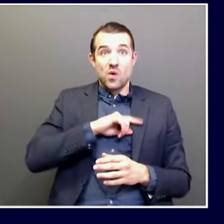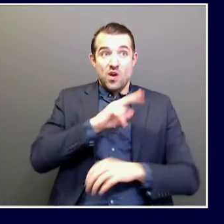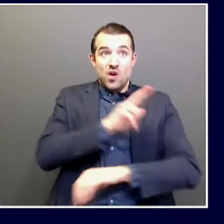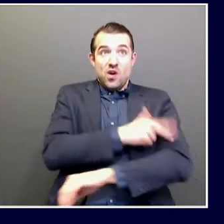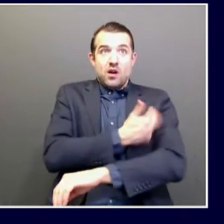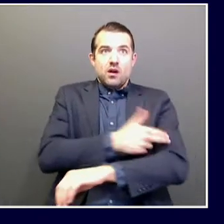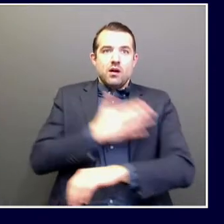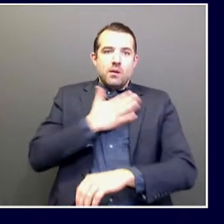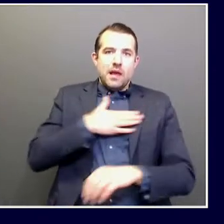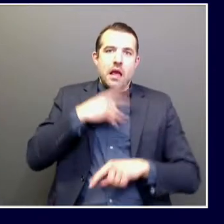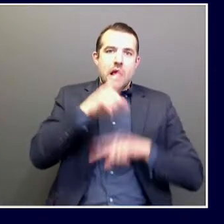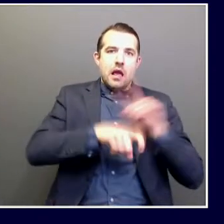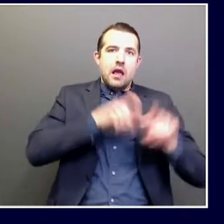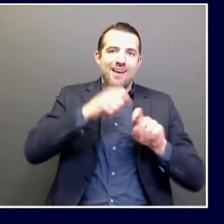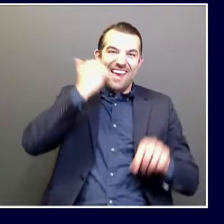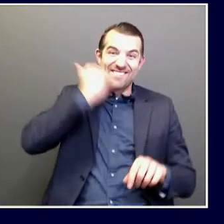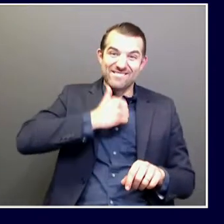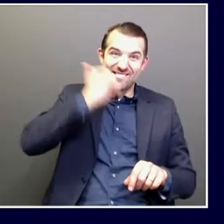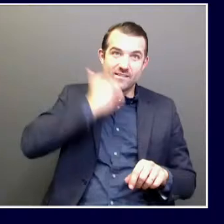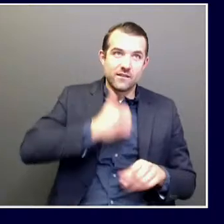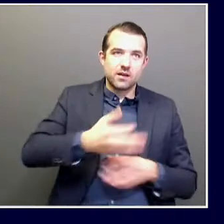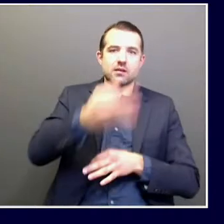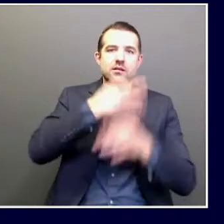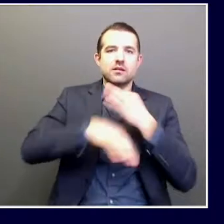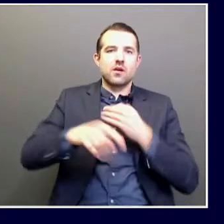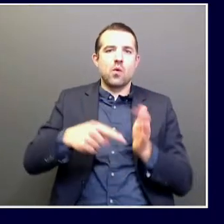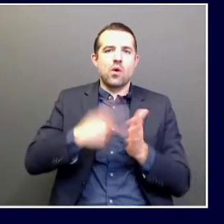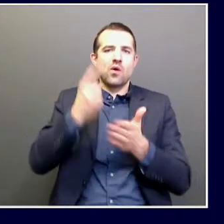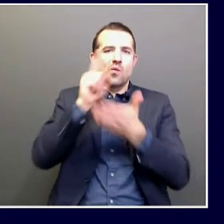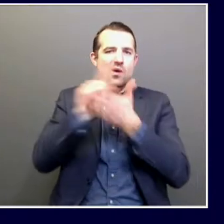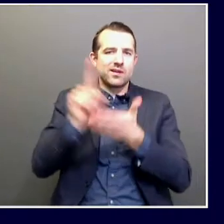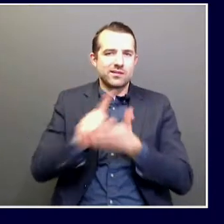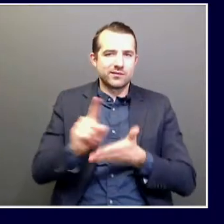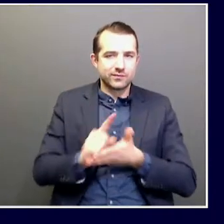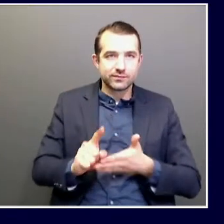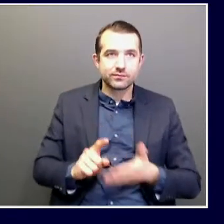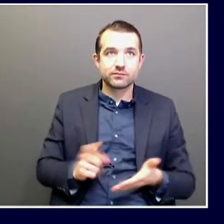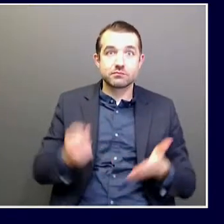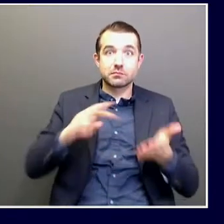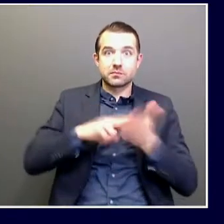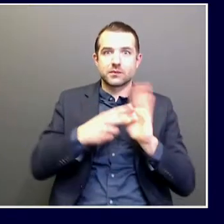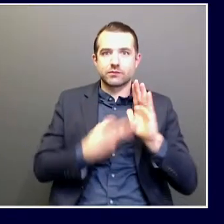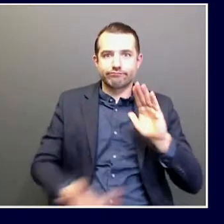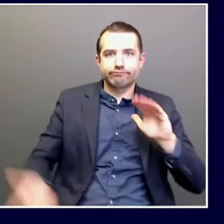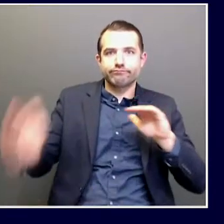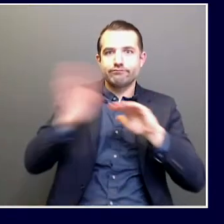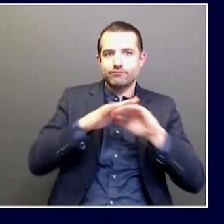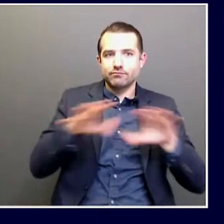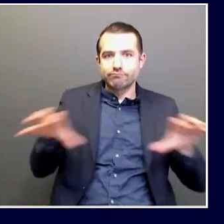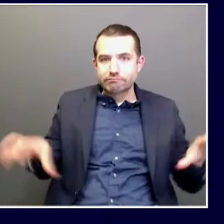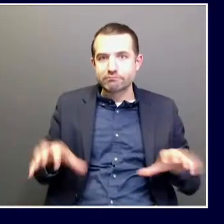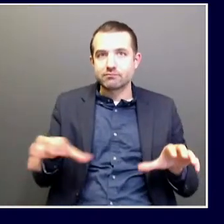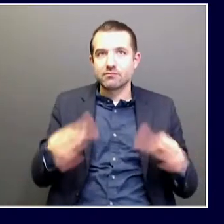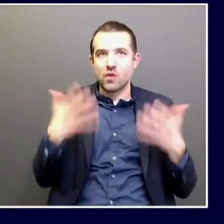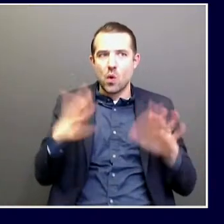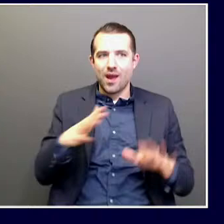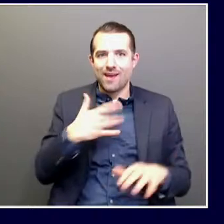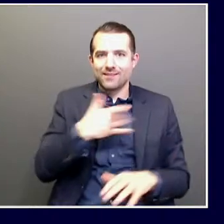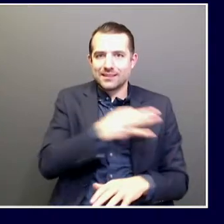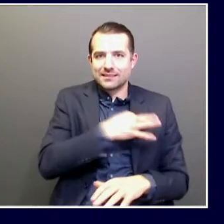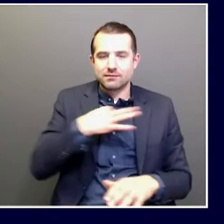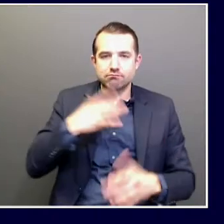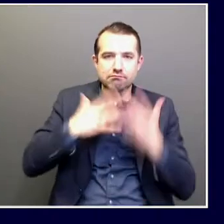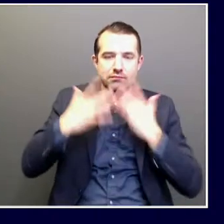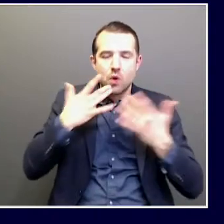than once a week? If we were seeing large fluctuations between Monday to Tuesday to Wednesday, and there were